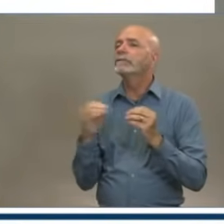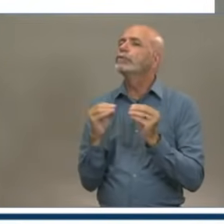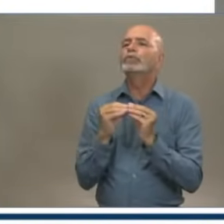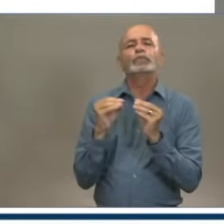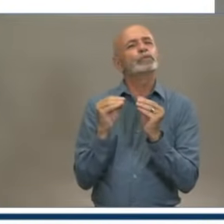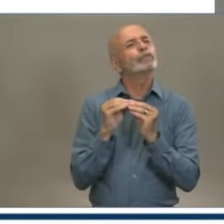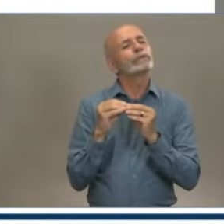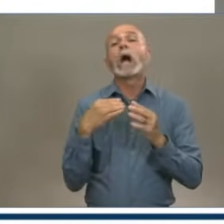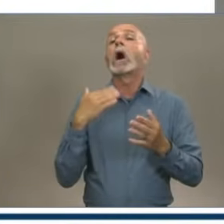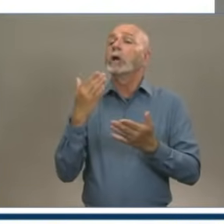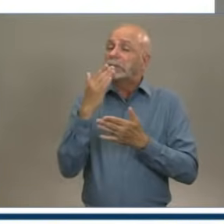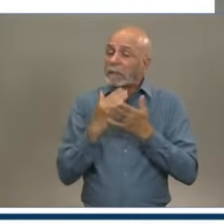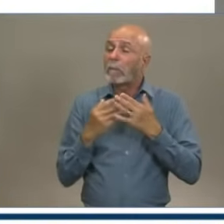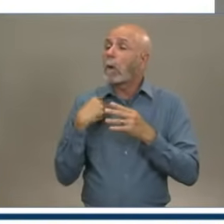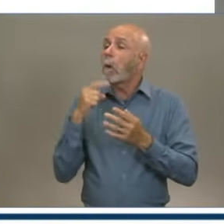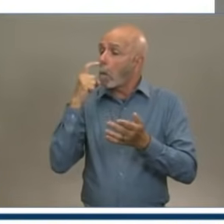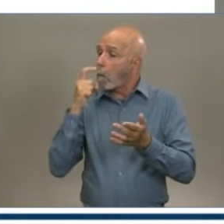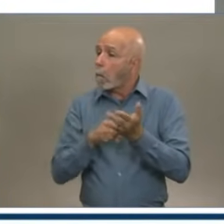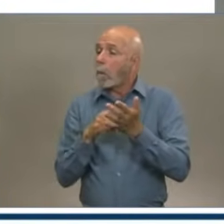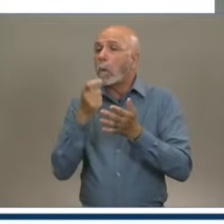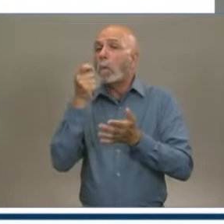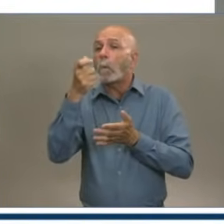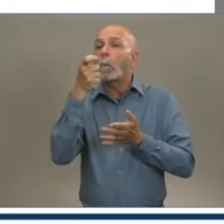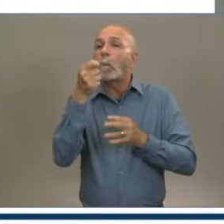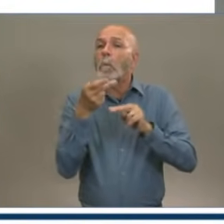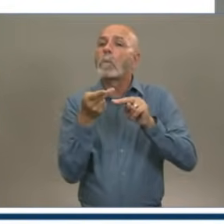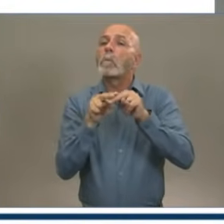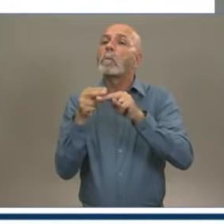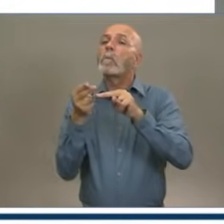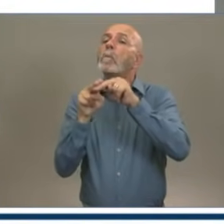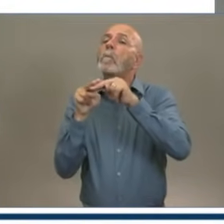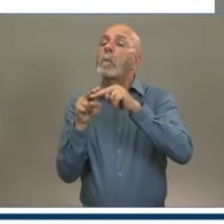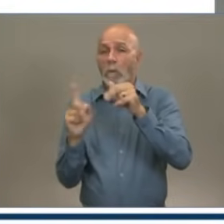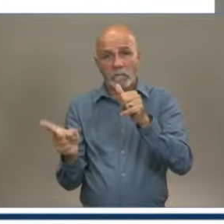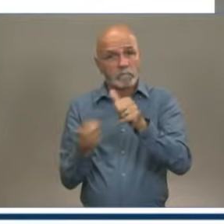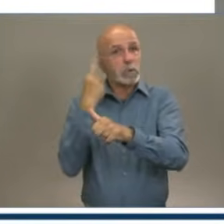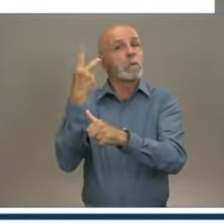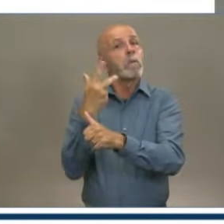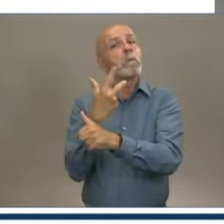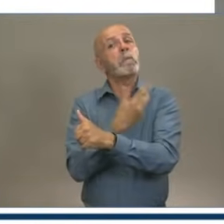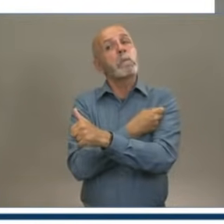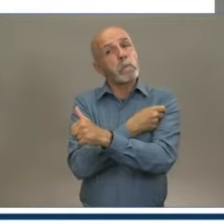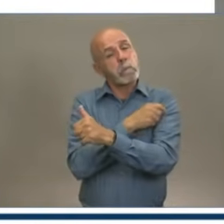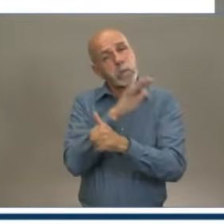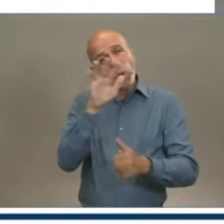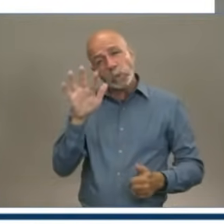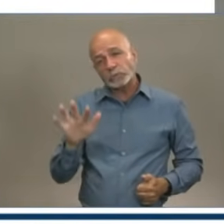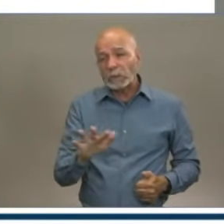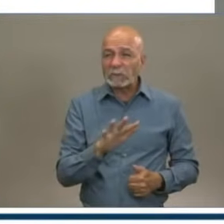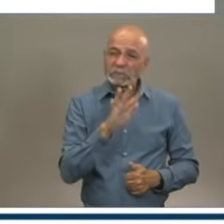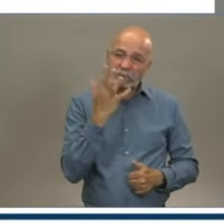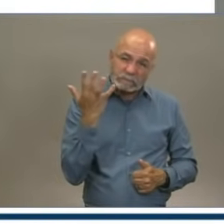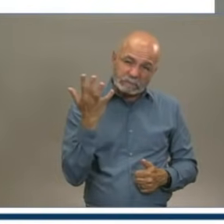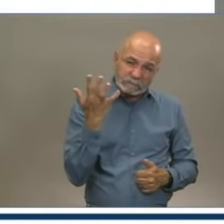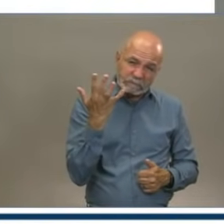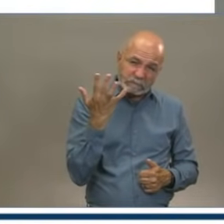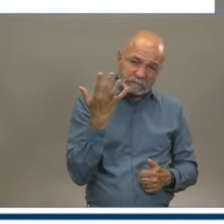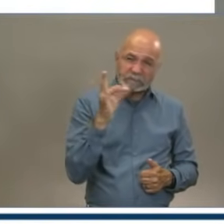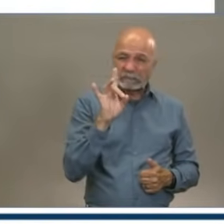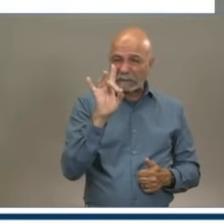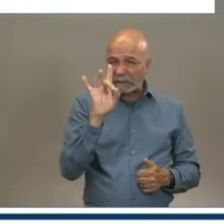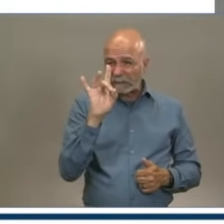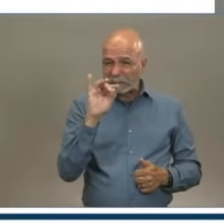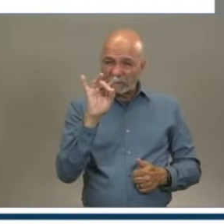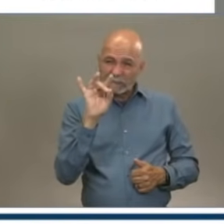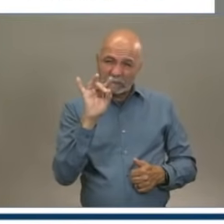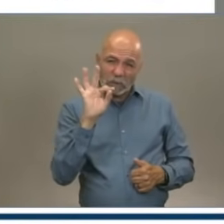that. Many of our first dose appointments, we've hit 80 or up to 90% in some of the older age